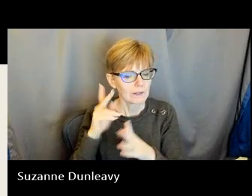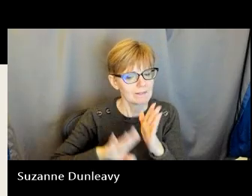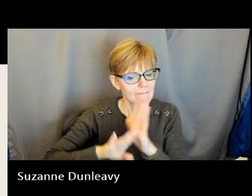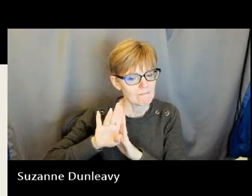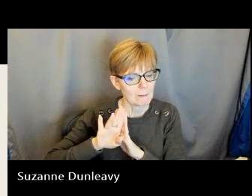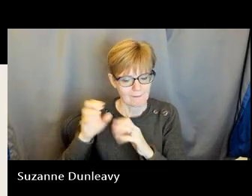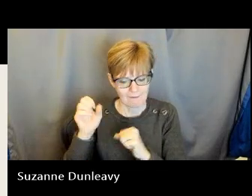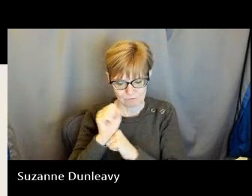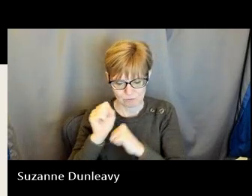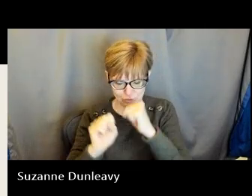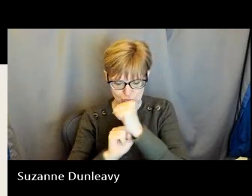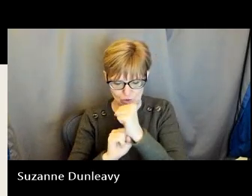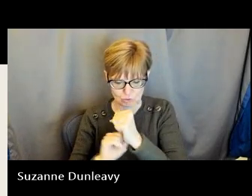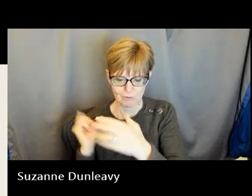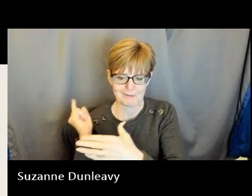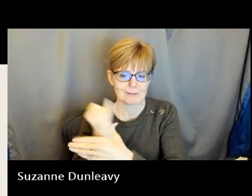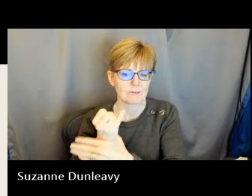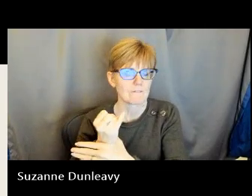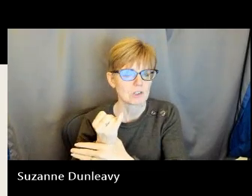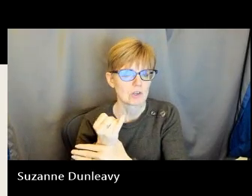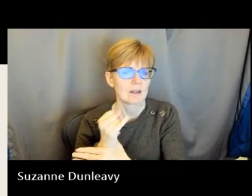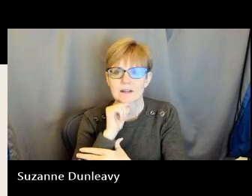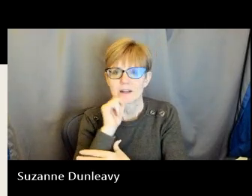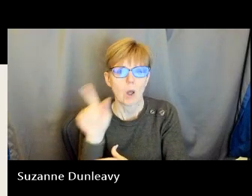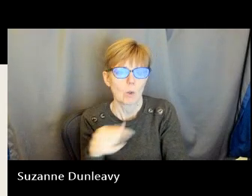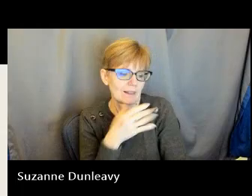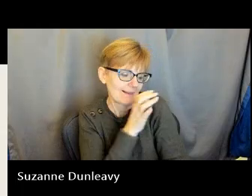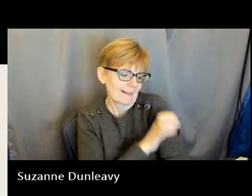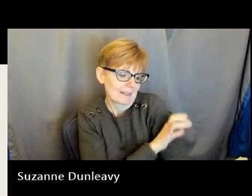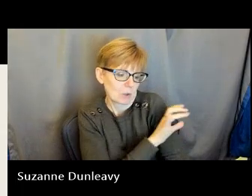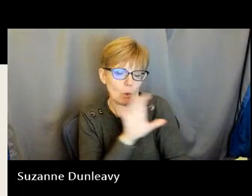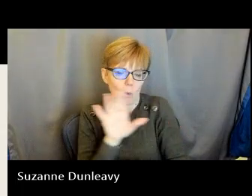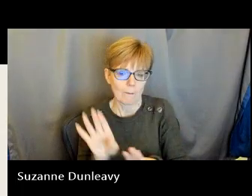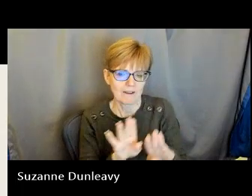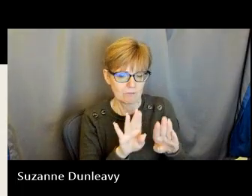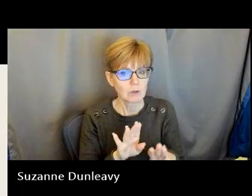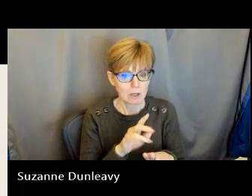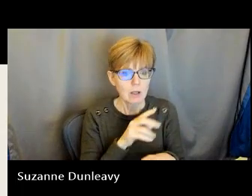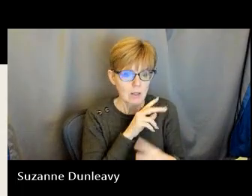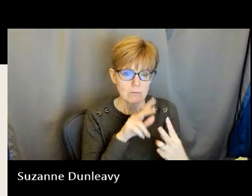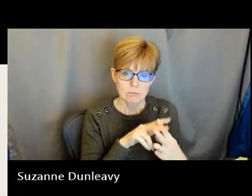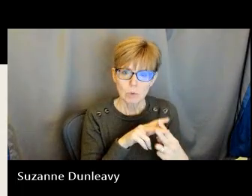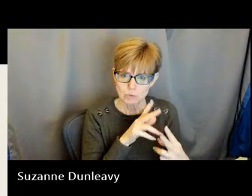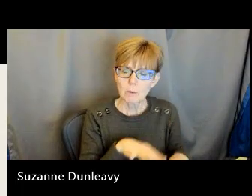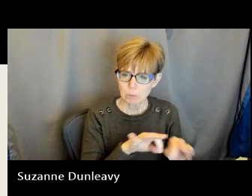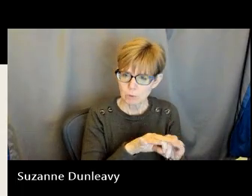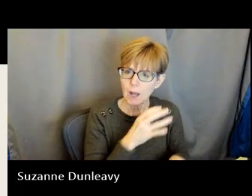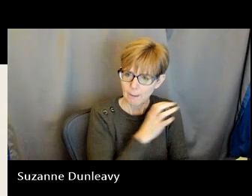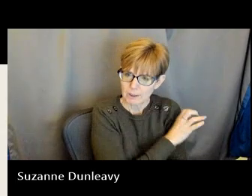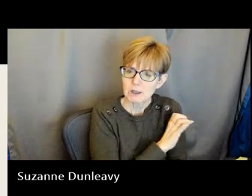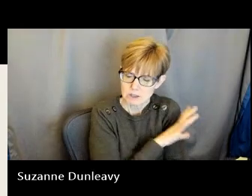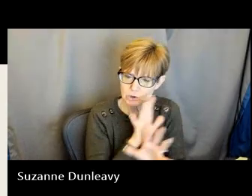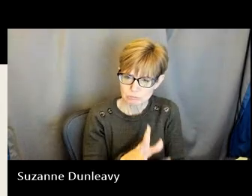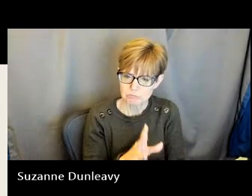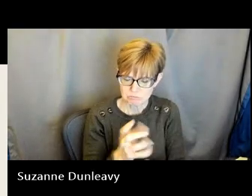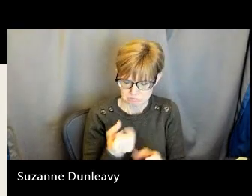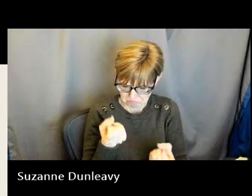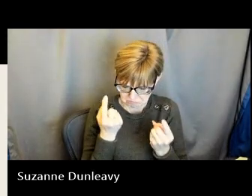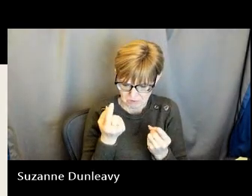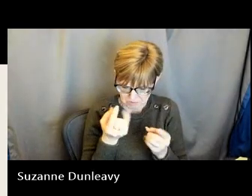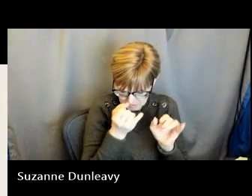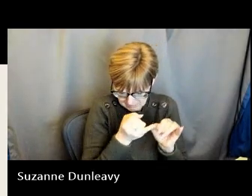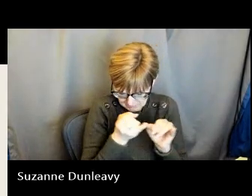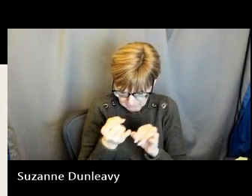structural interventions and not just clinical or behavioral ones. Those are important. I'm a clinician. I deal in